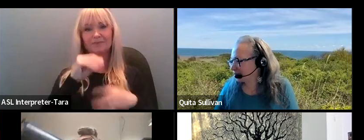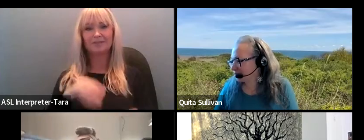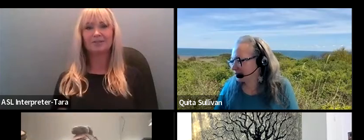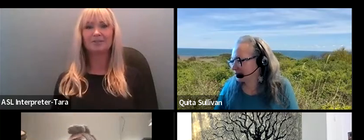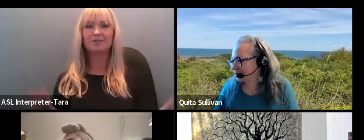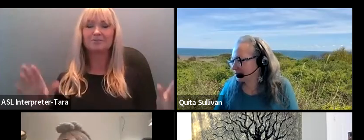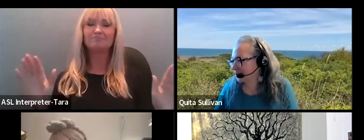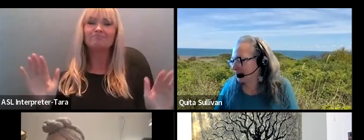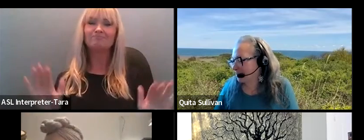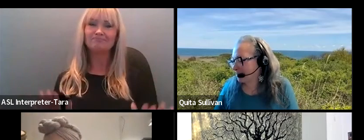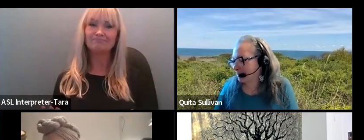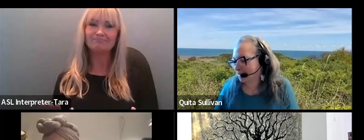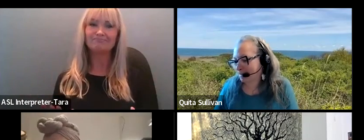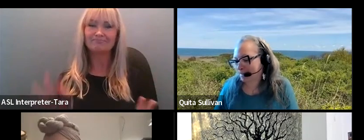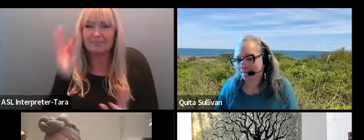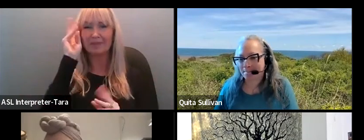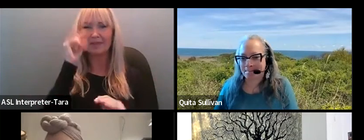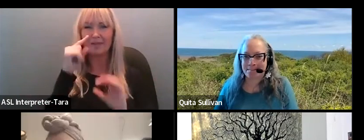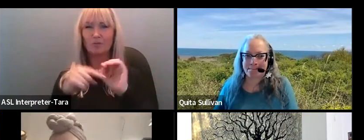witness.